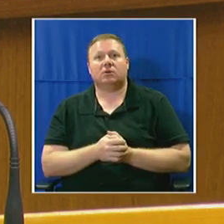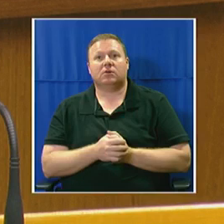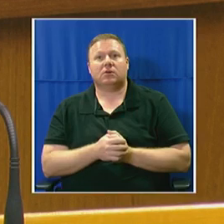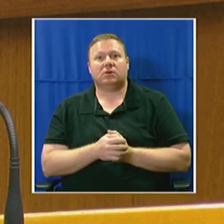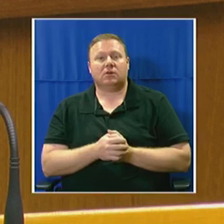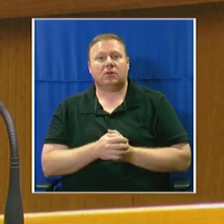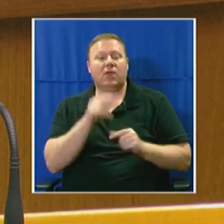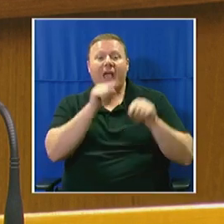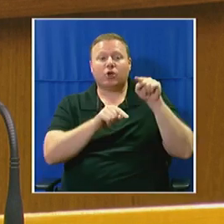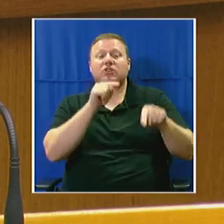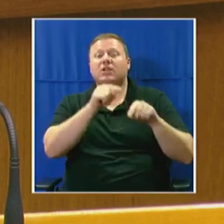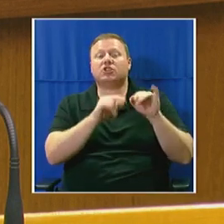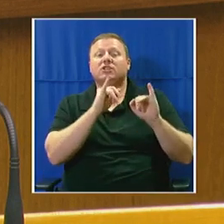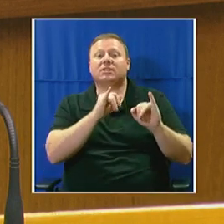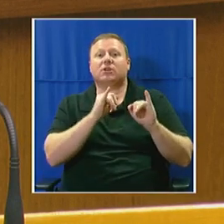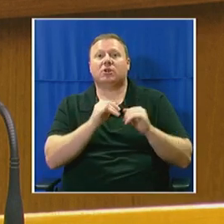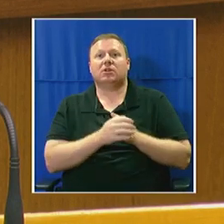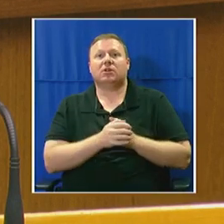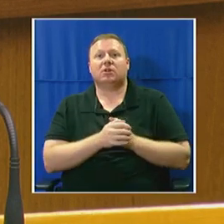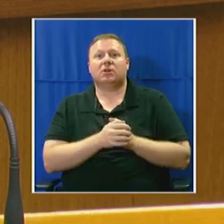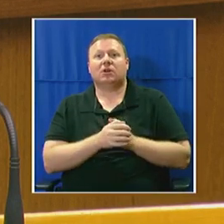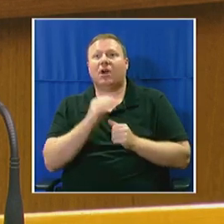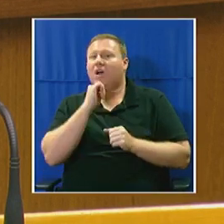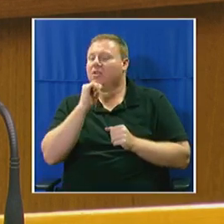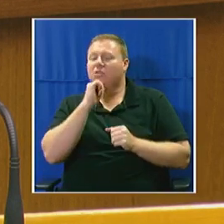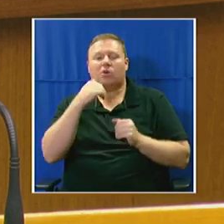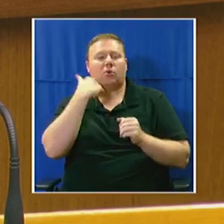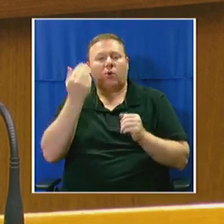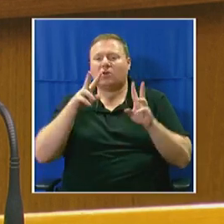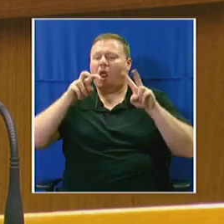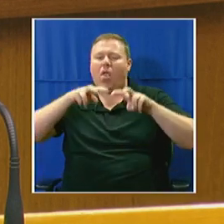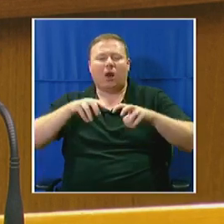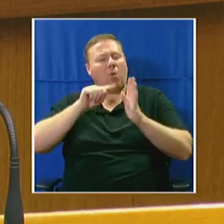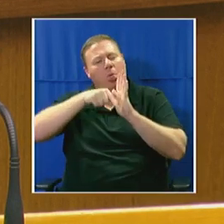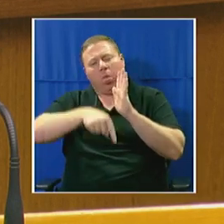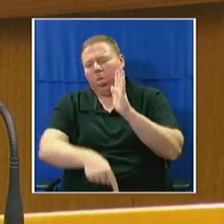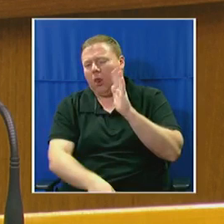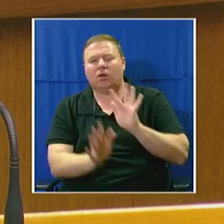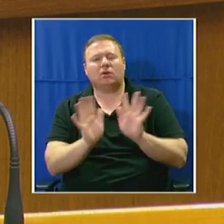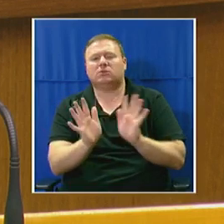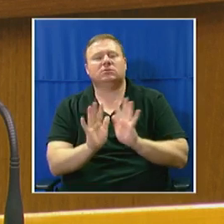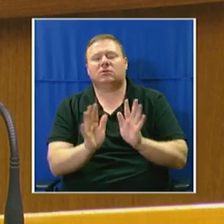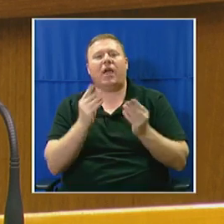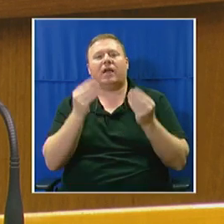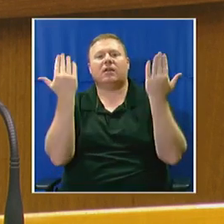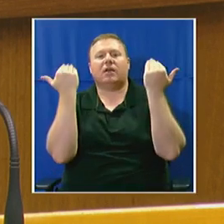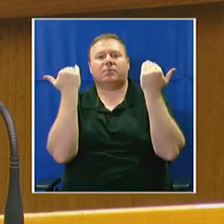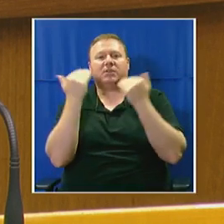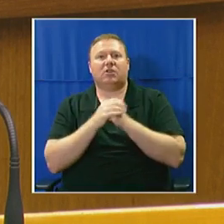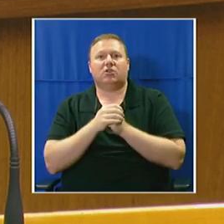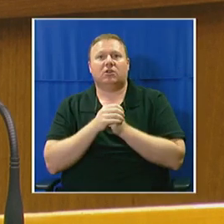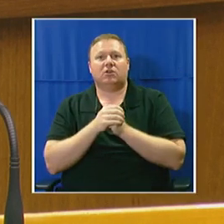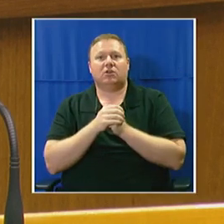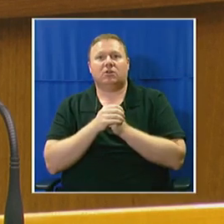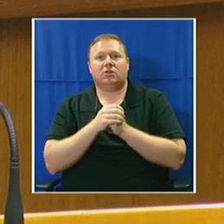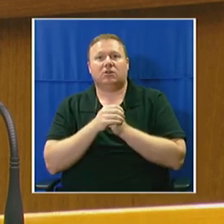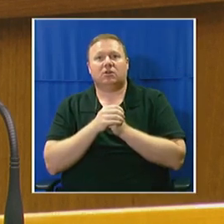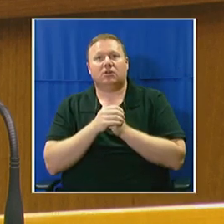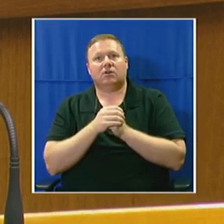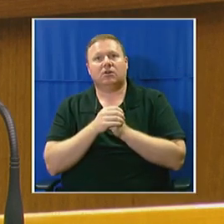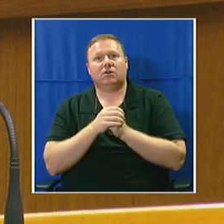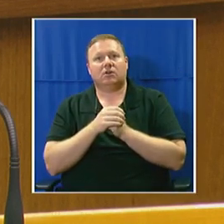favor legal representations to both persons were allowed the allegations that both against both Advocate jba and